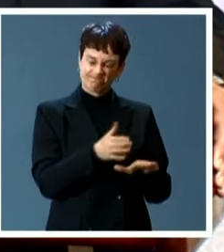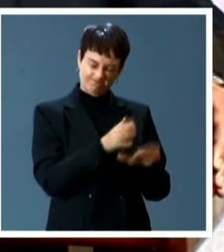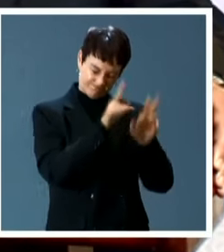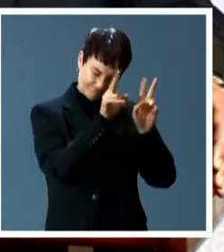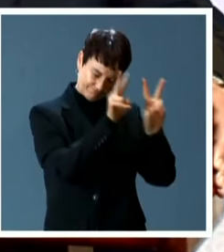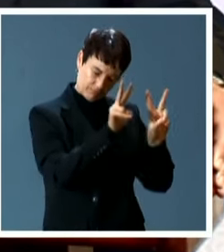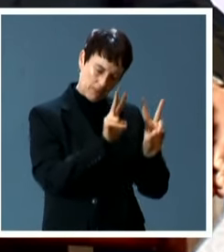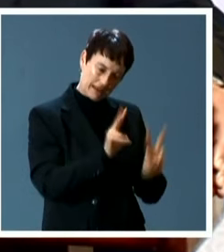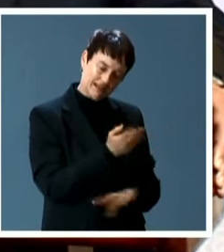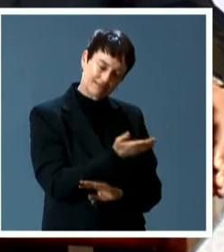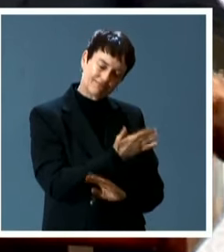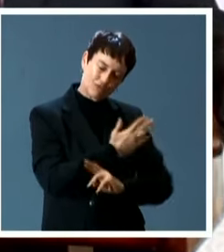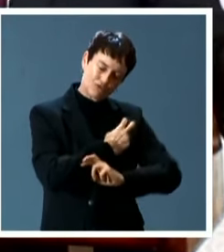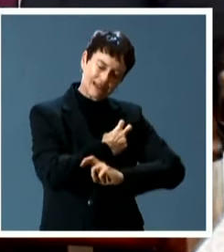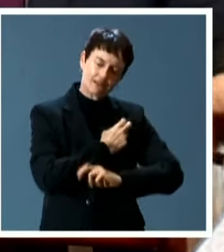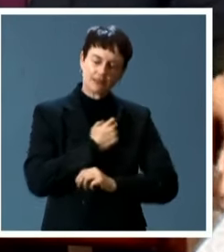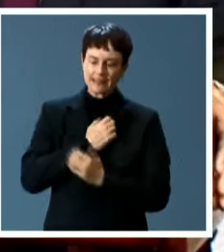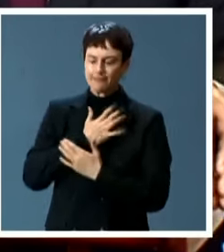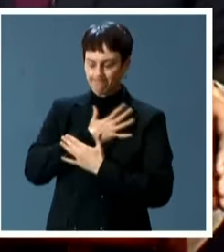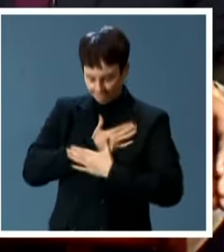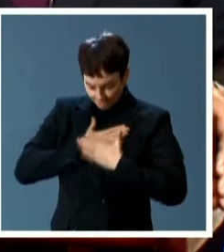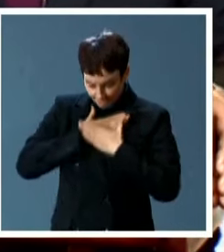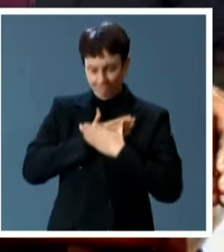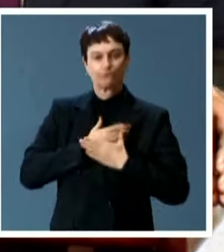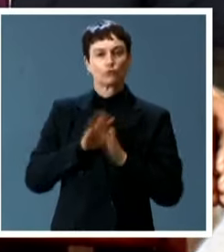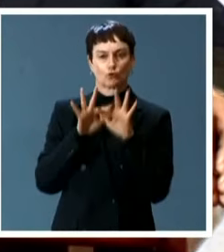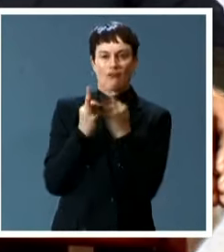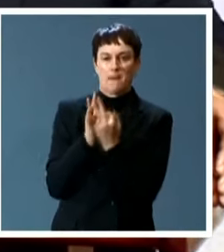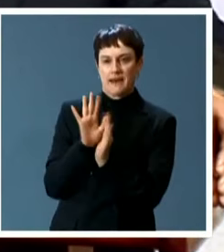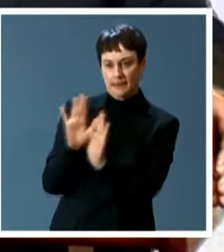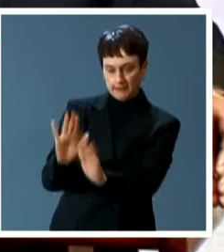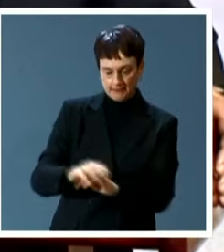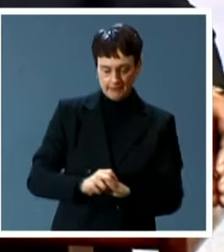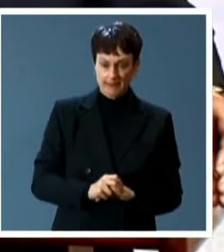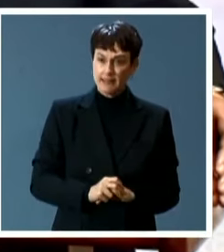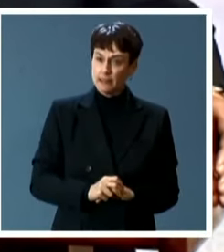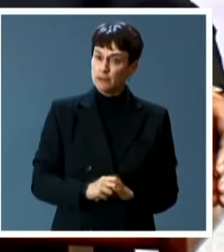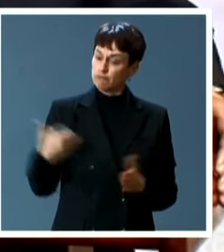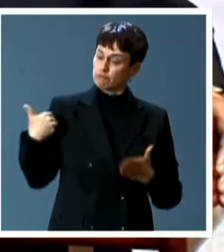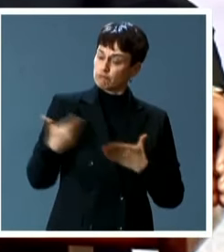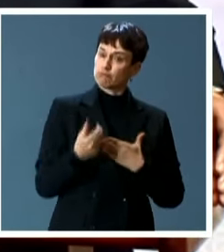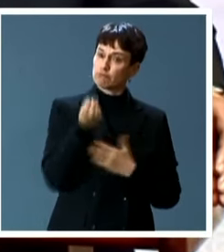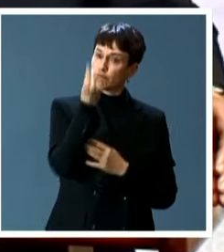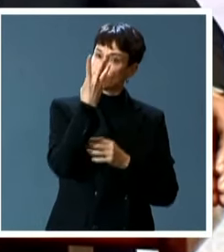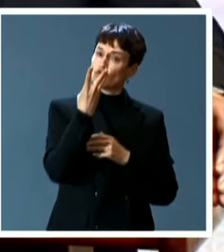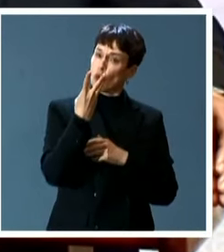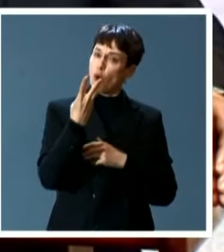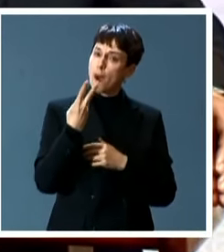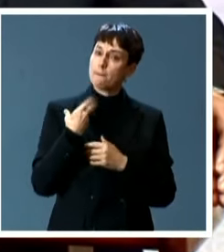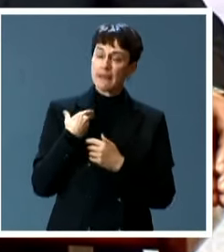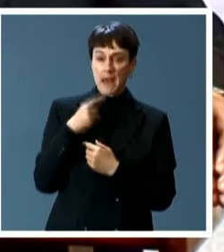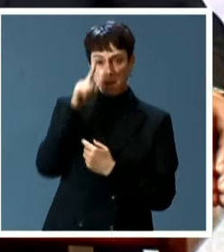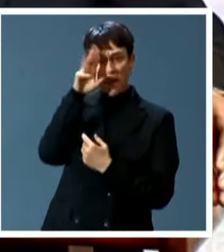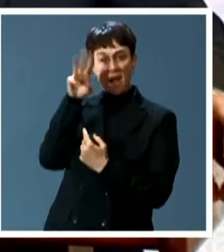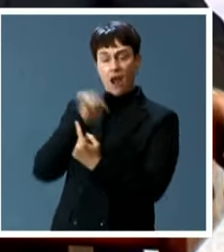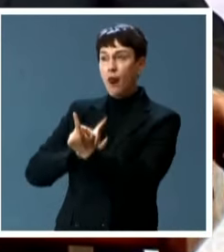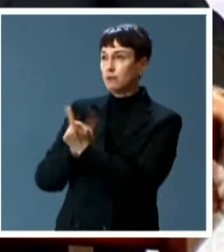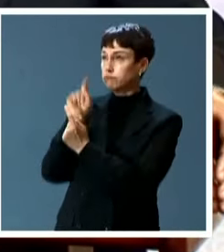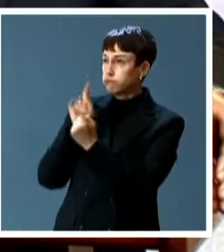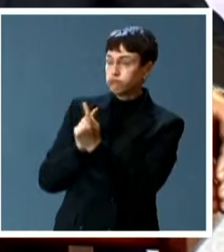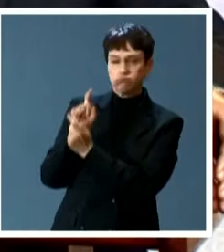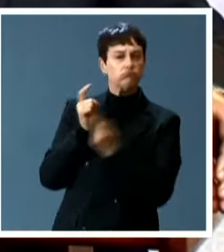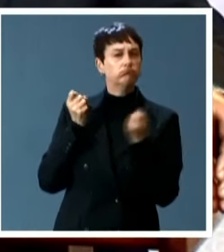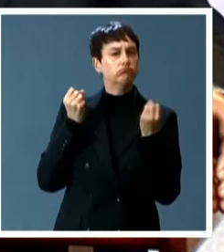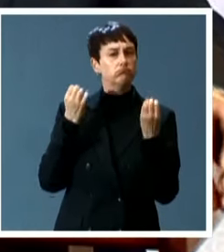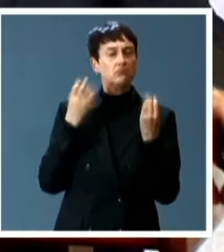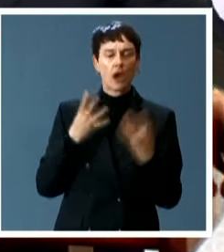peace. I was fortunate enough to meet Nelson Mandela several times. I will never forget his wisdom, determination, and